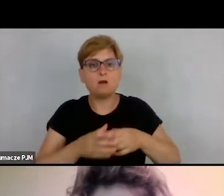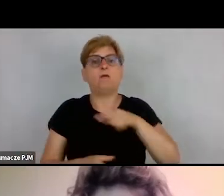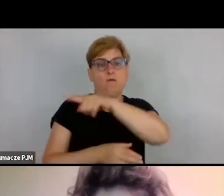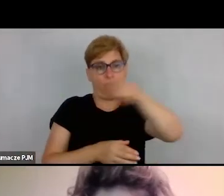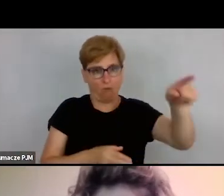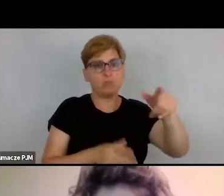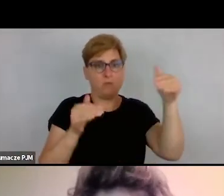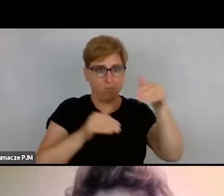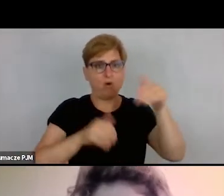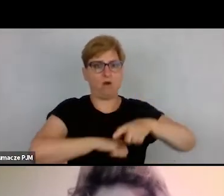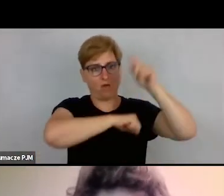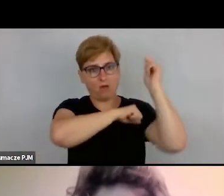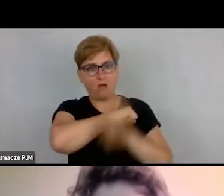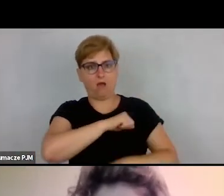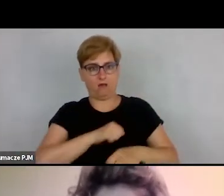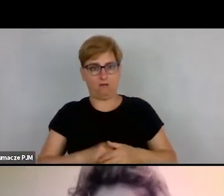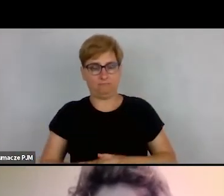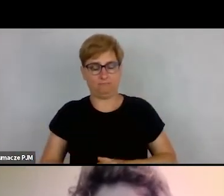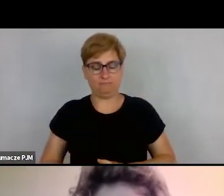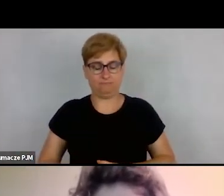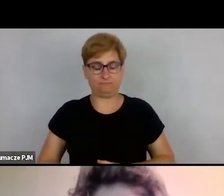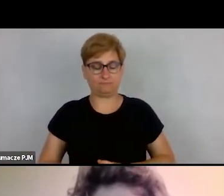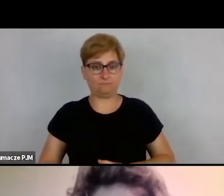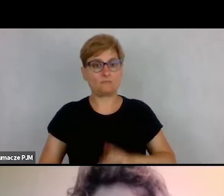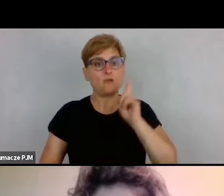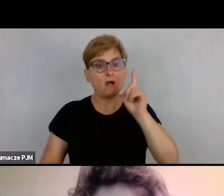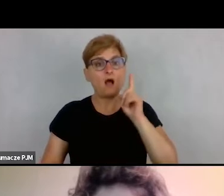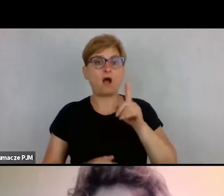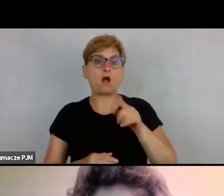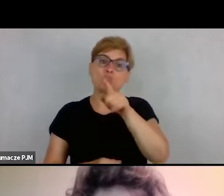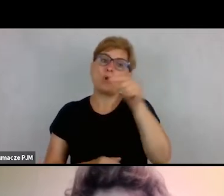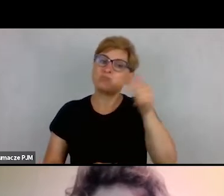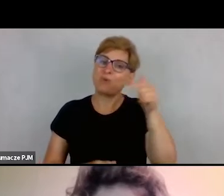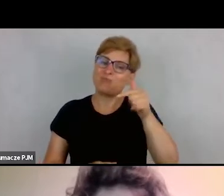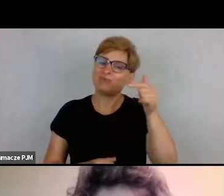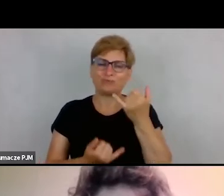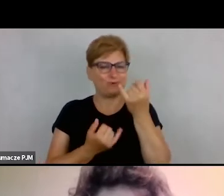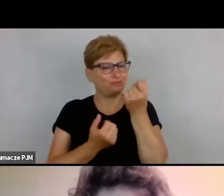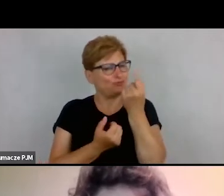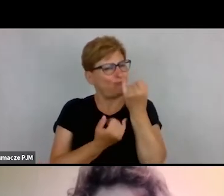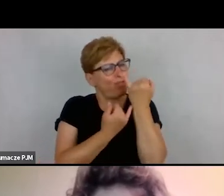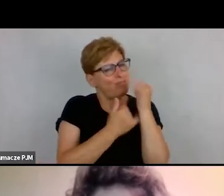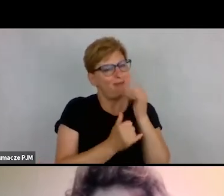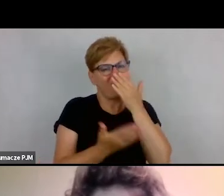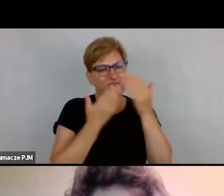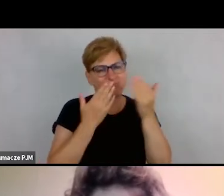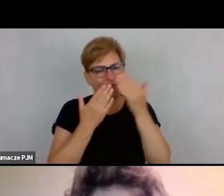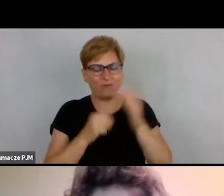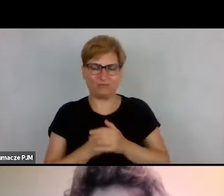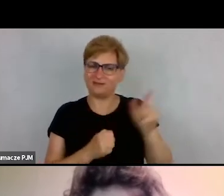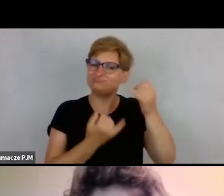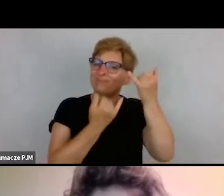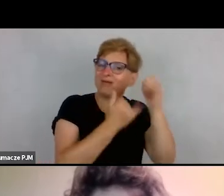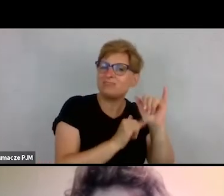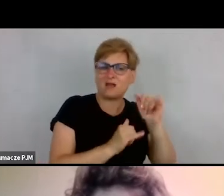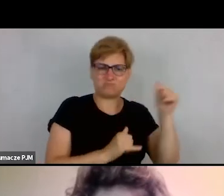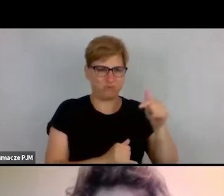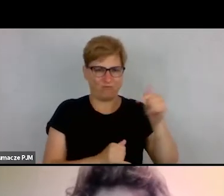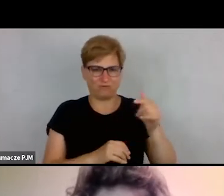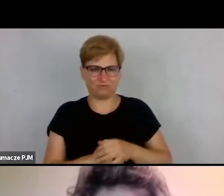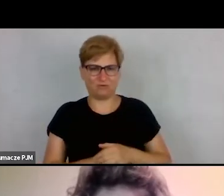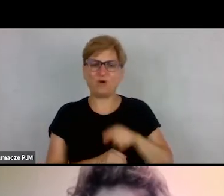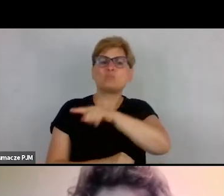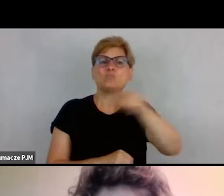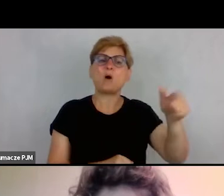early involvement in the criminal legal system predicts lifelong involvement. And so this is a theme I'll come back